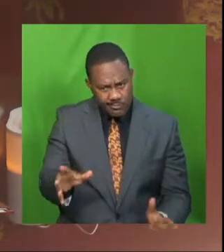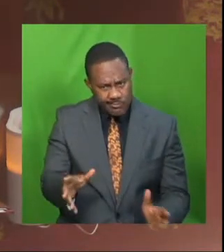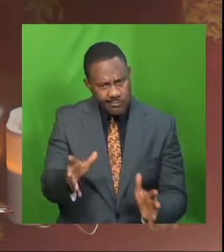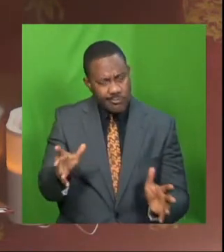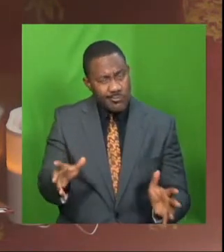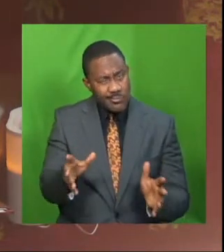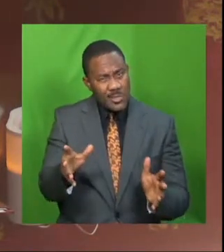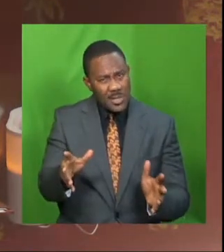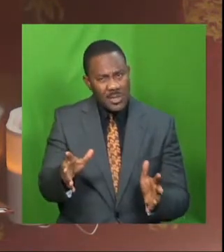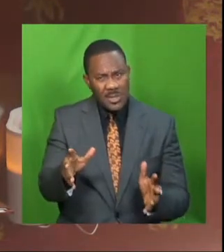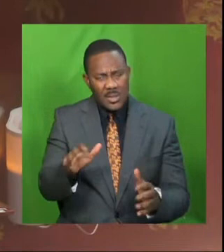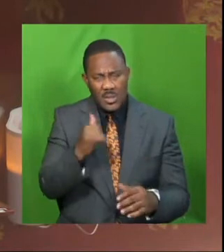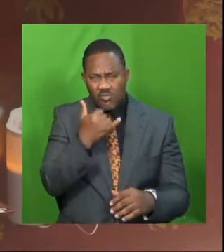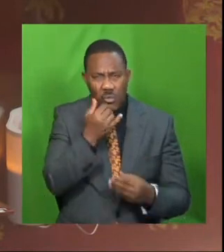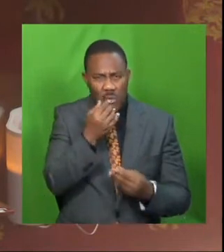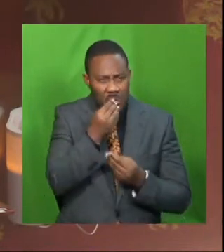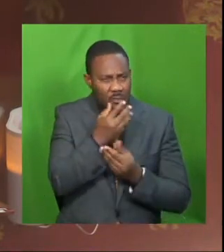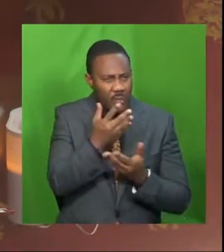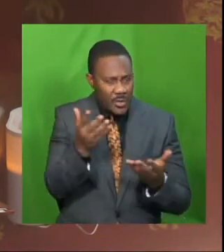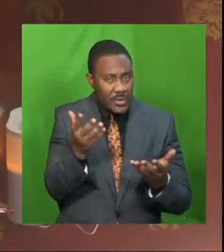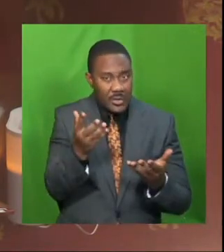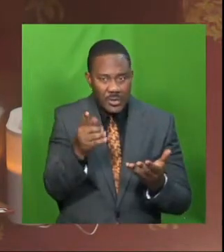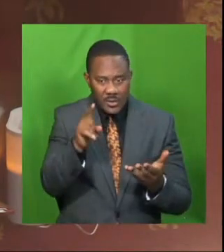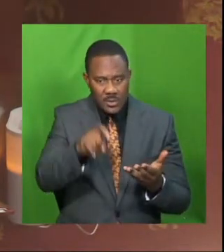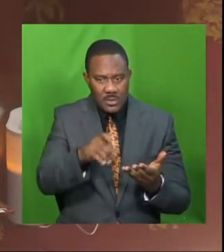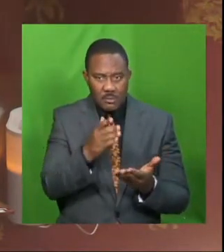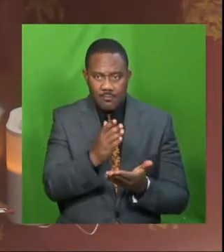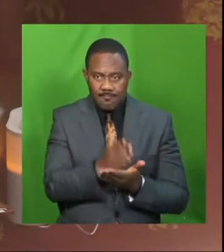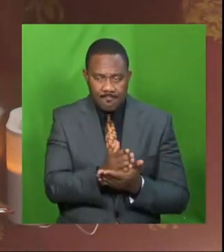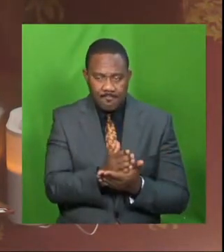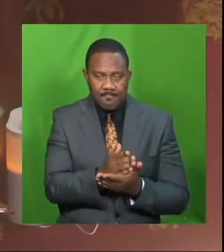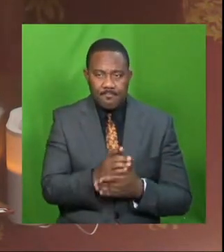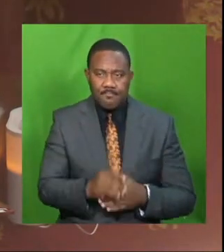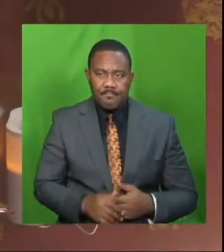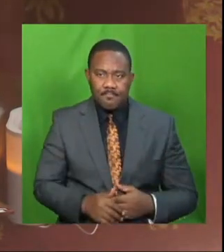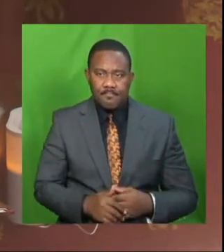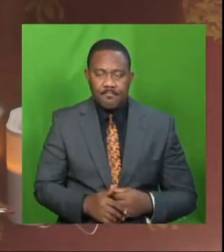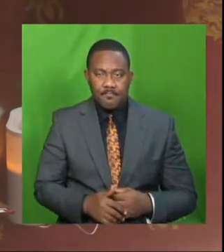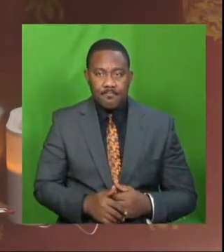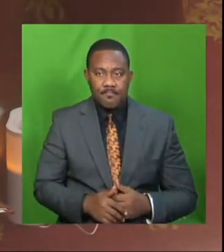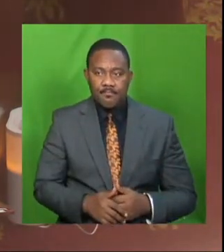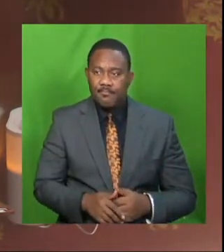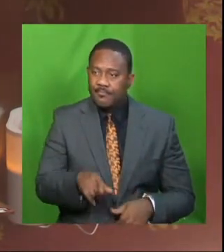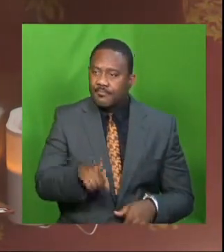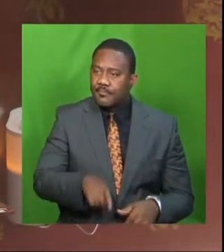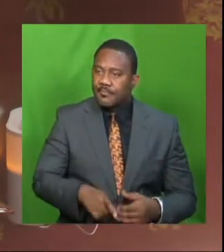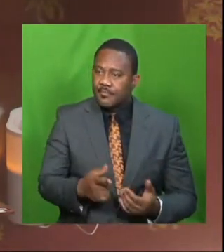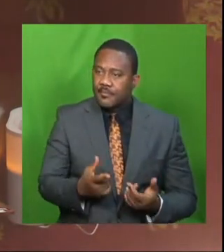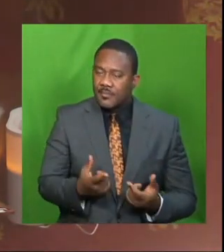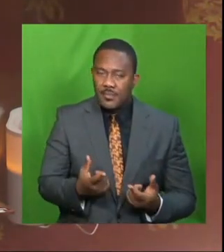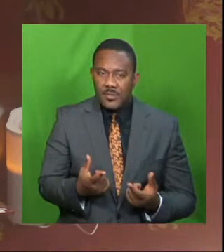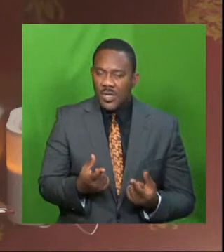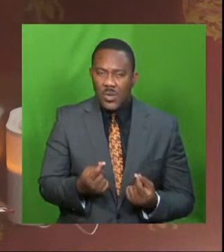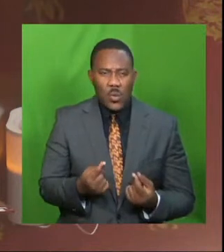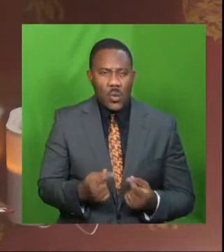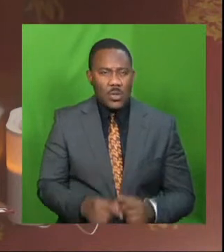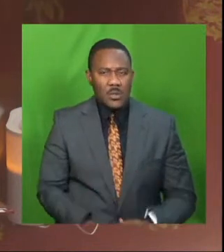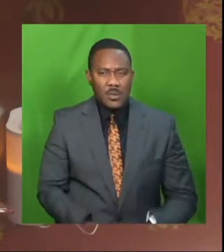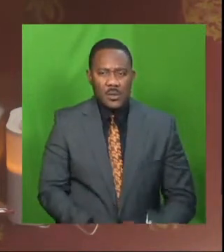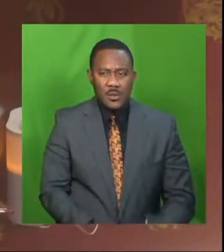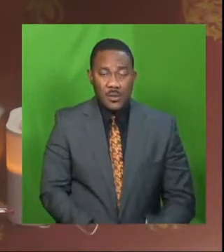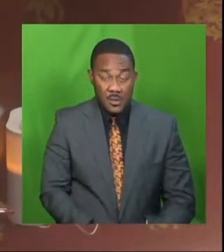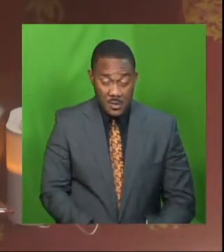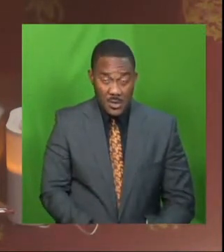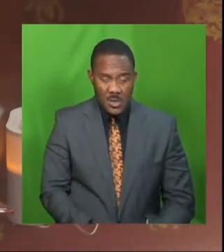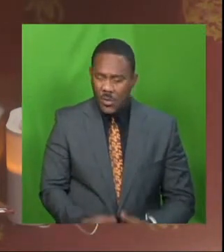fighting disinformation and the spread of fake news. We have to do that, however, by balancing whatever actions we take with